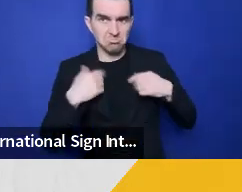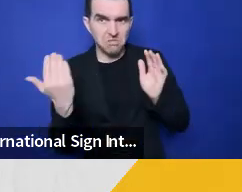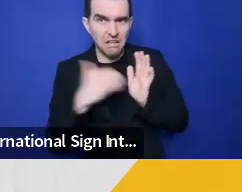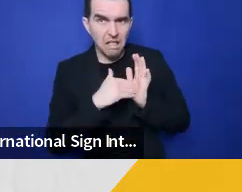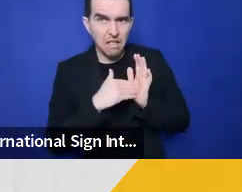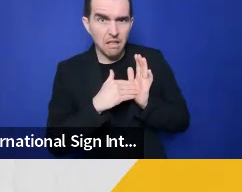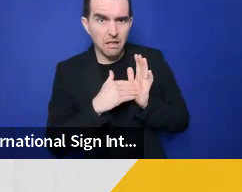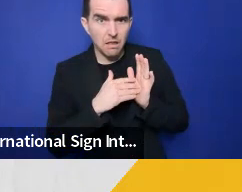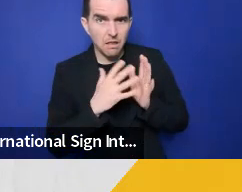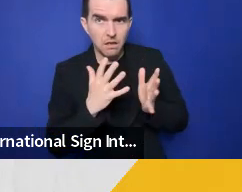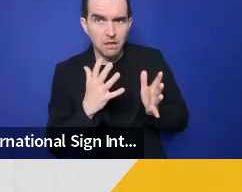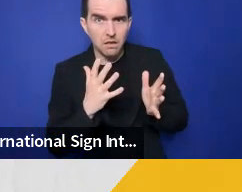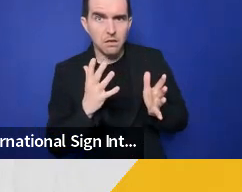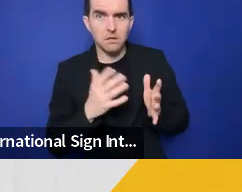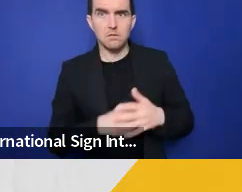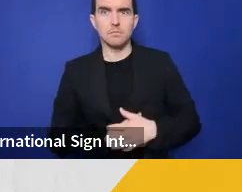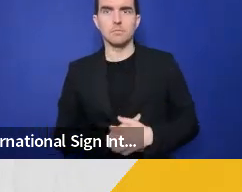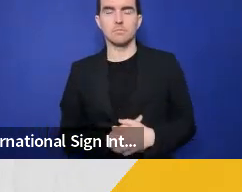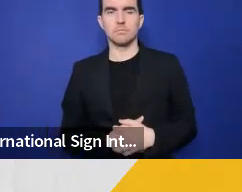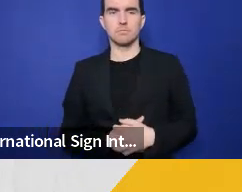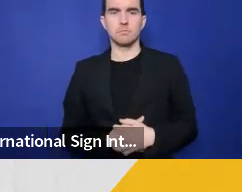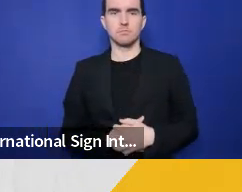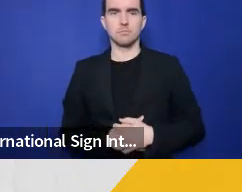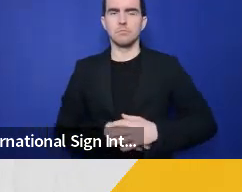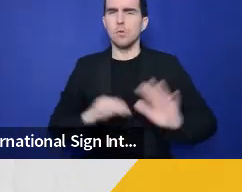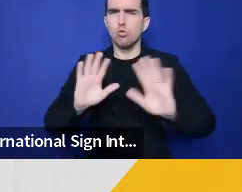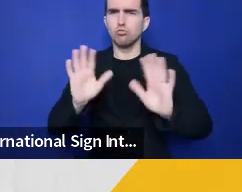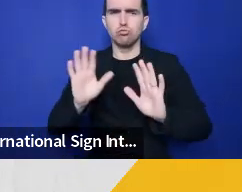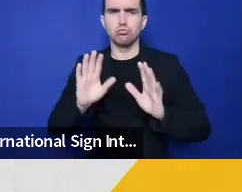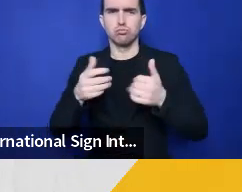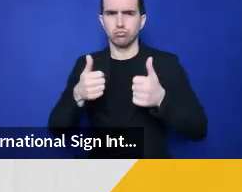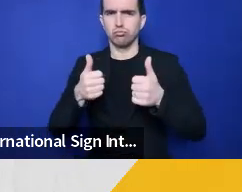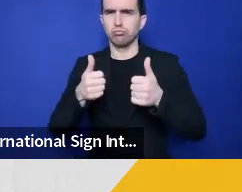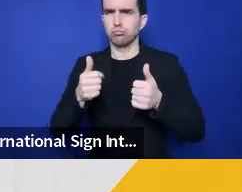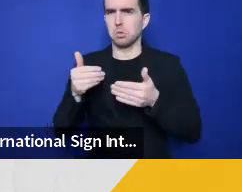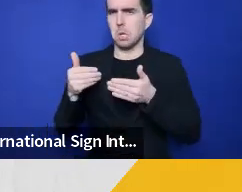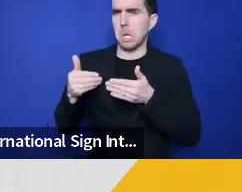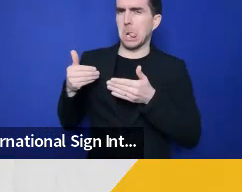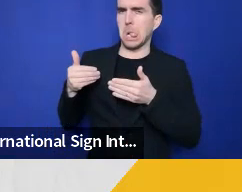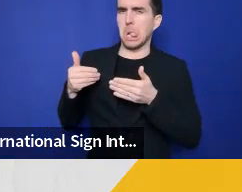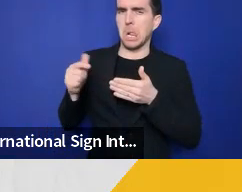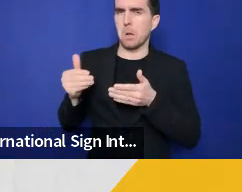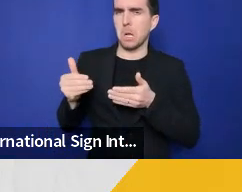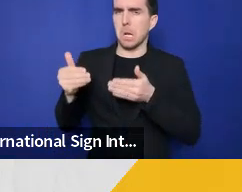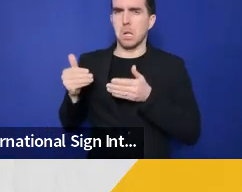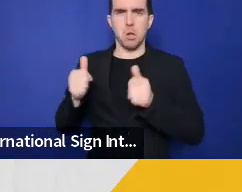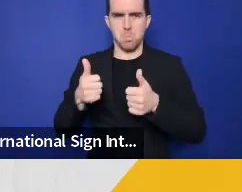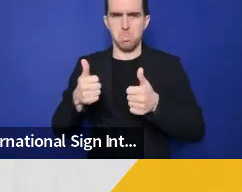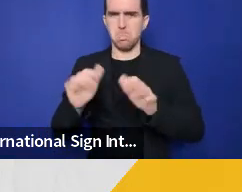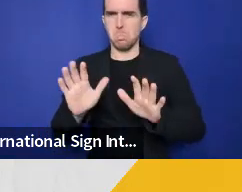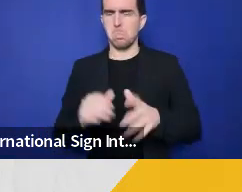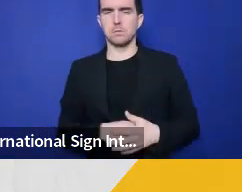age pension scheme, which with contributory and non-contributory schemes consists of cash